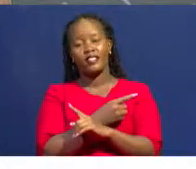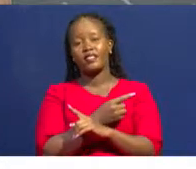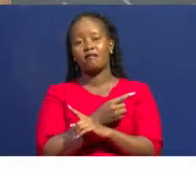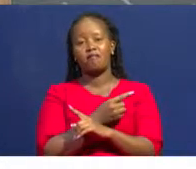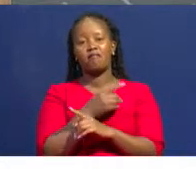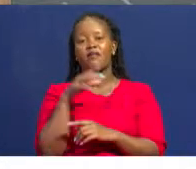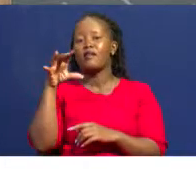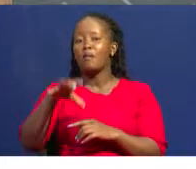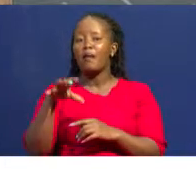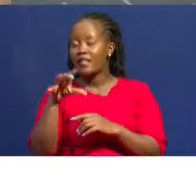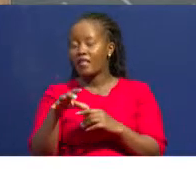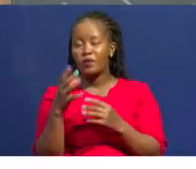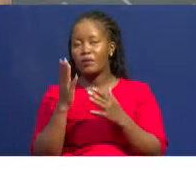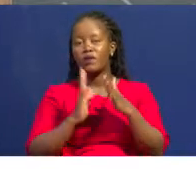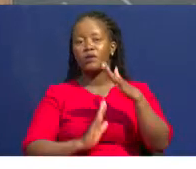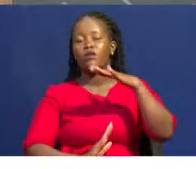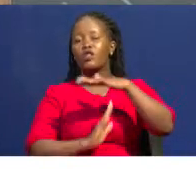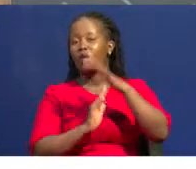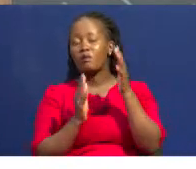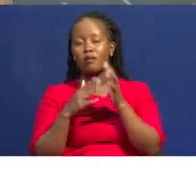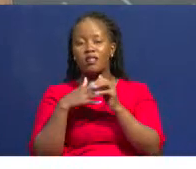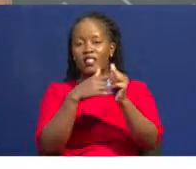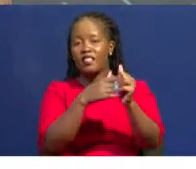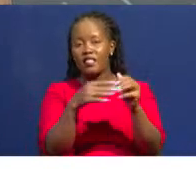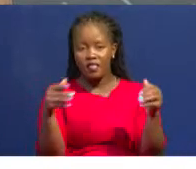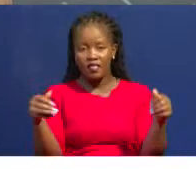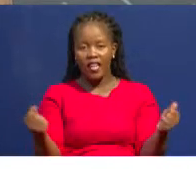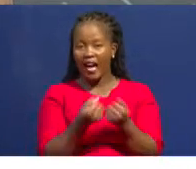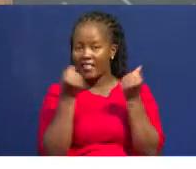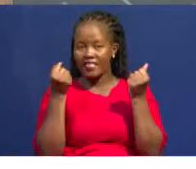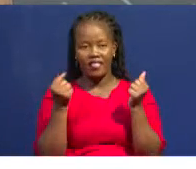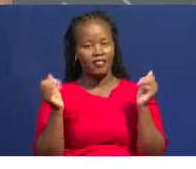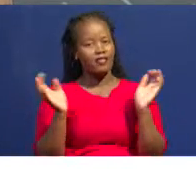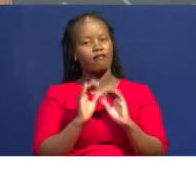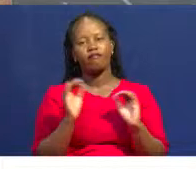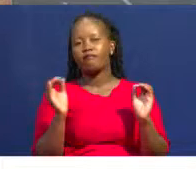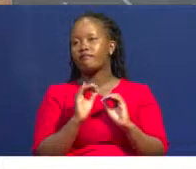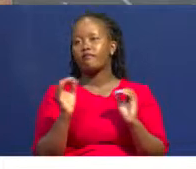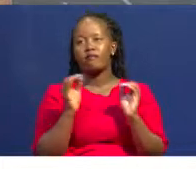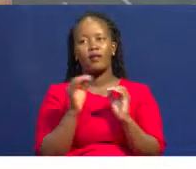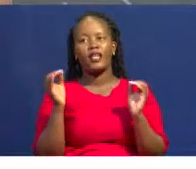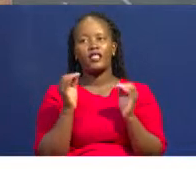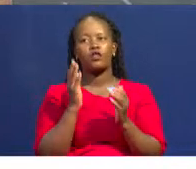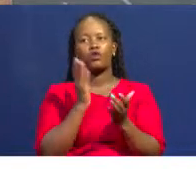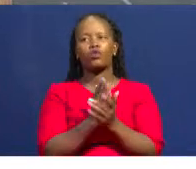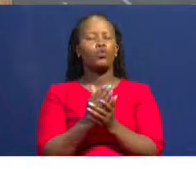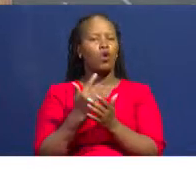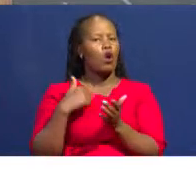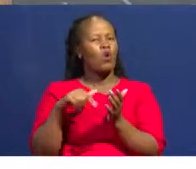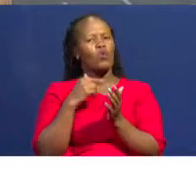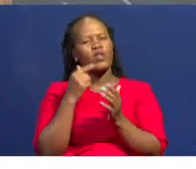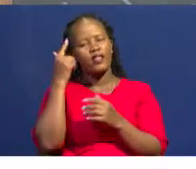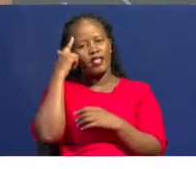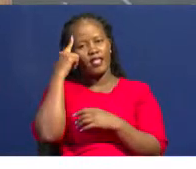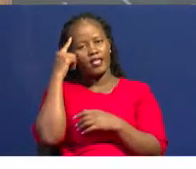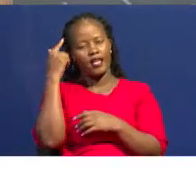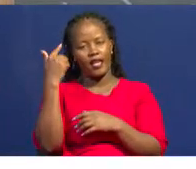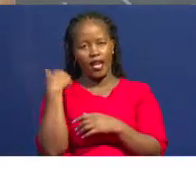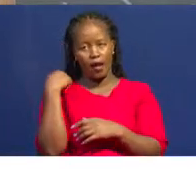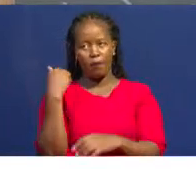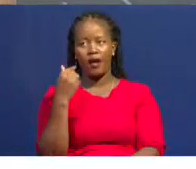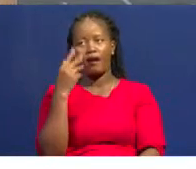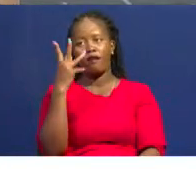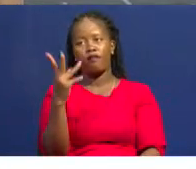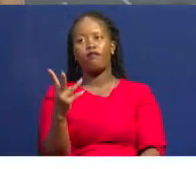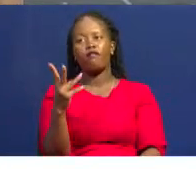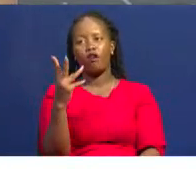causing accident among the leading. In fact, We are almost number 4, if I'm not wrong. Engineer,